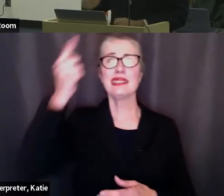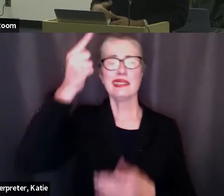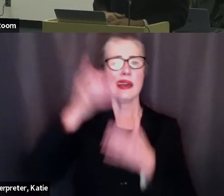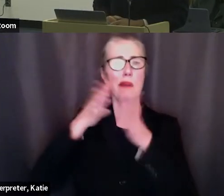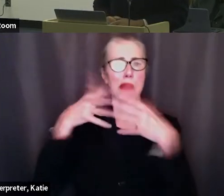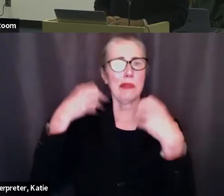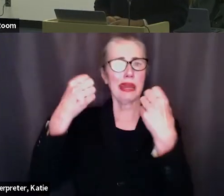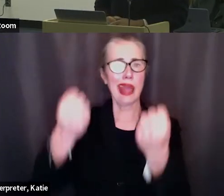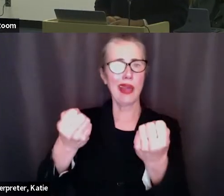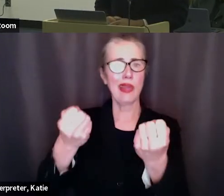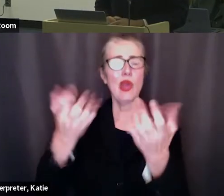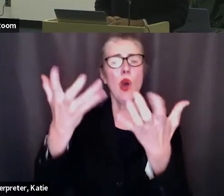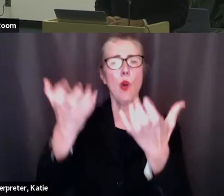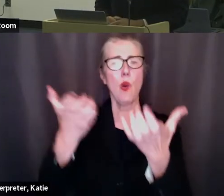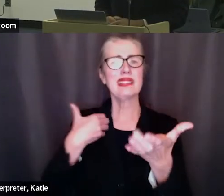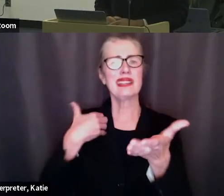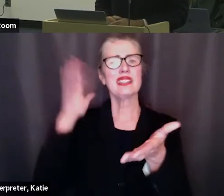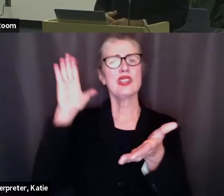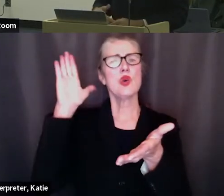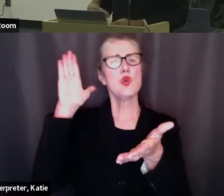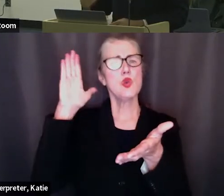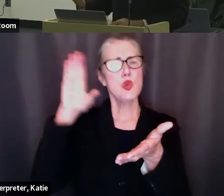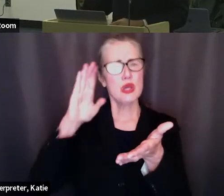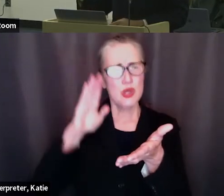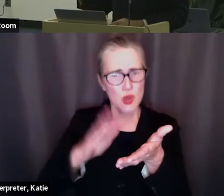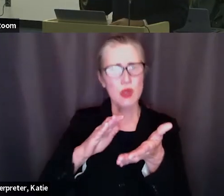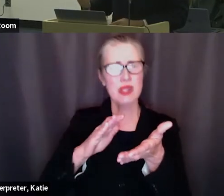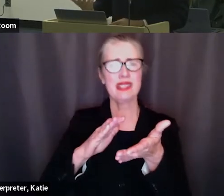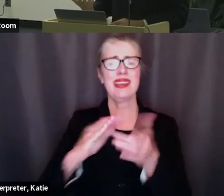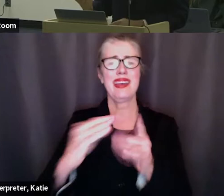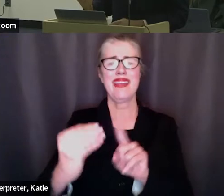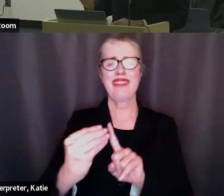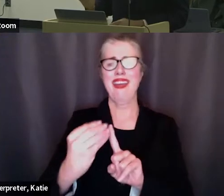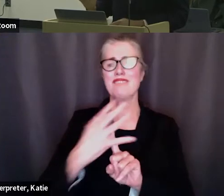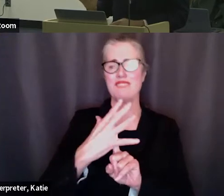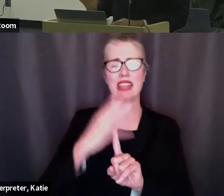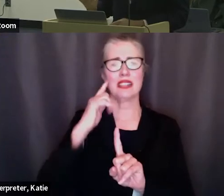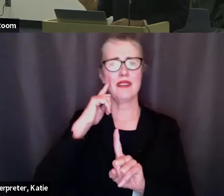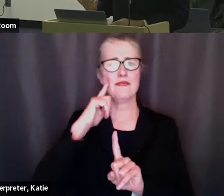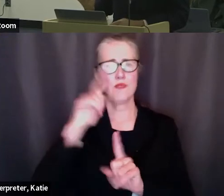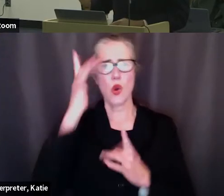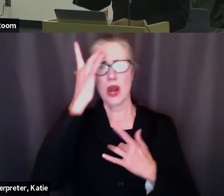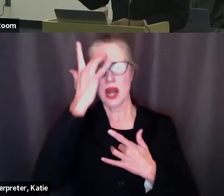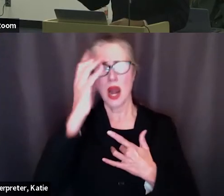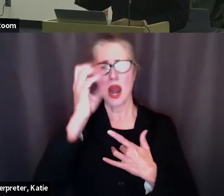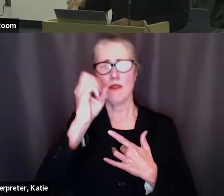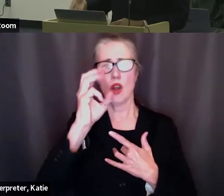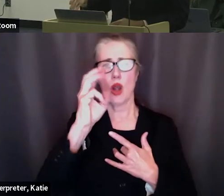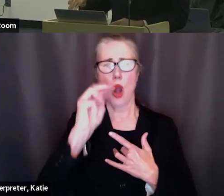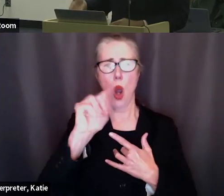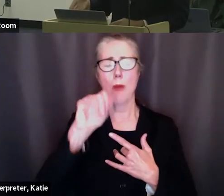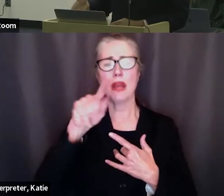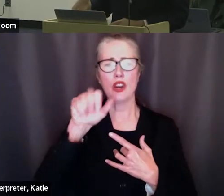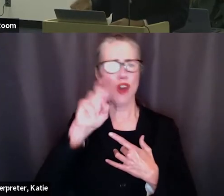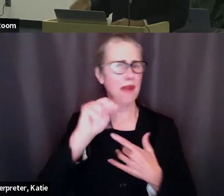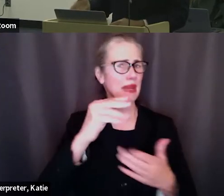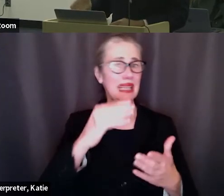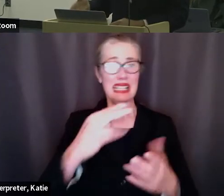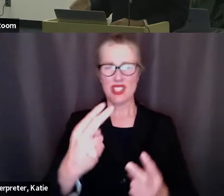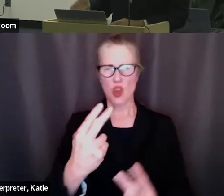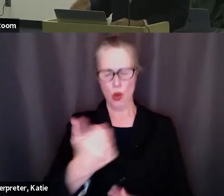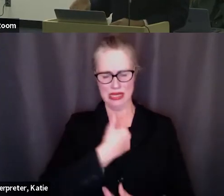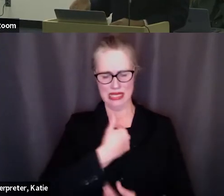the effects of omicron so again self-monitoring for symptoms no matter how minor the